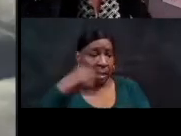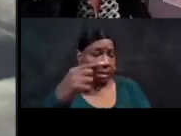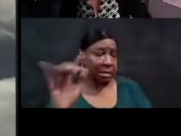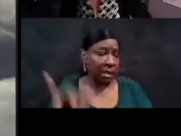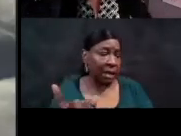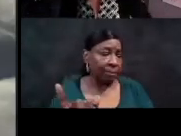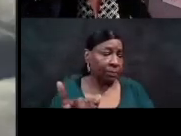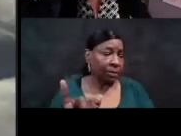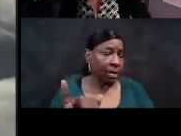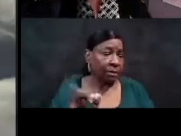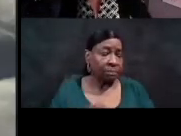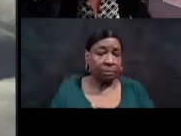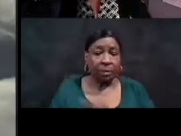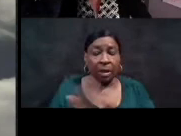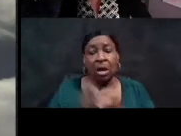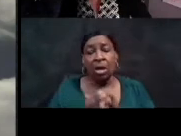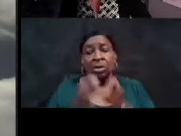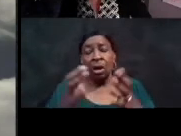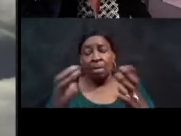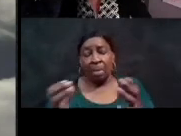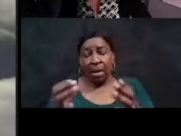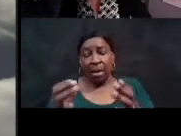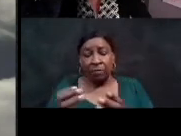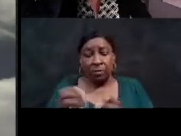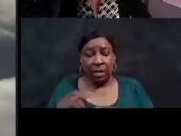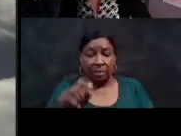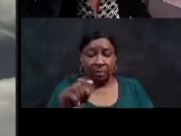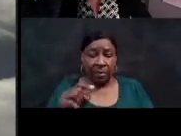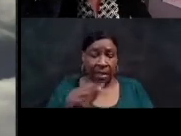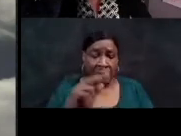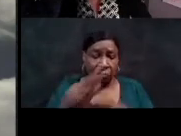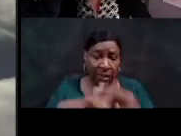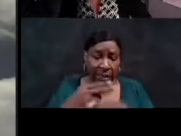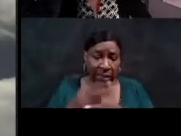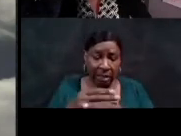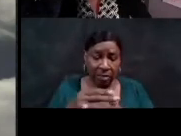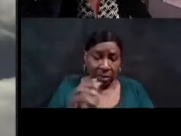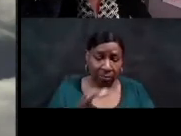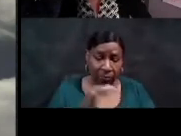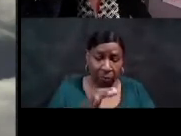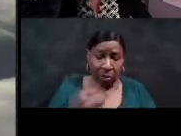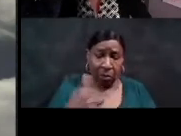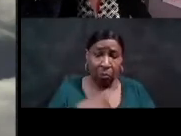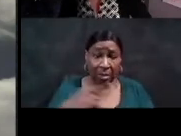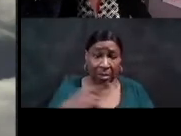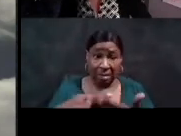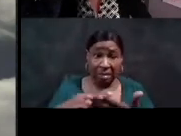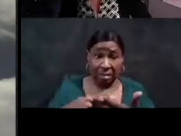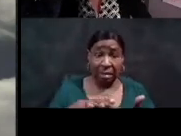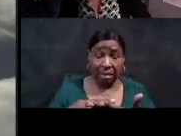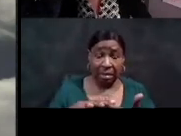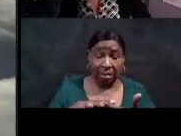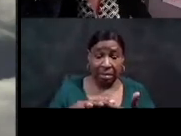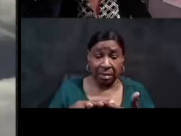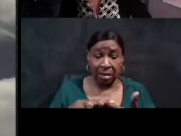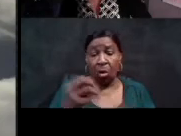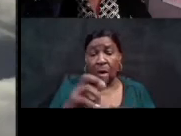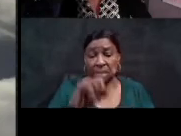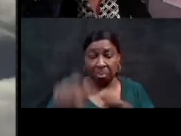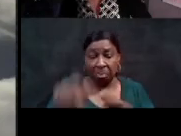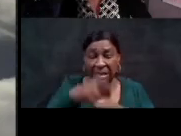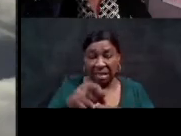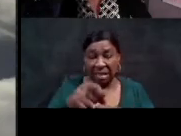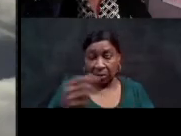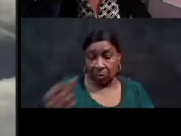So much of the transnational enforcement that we're talking about, or specifically detention